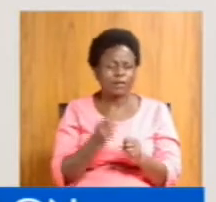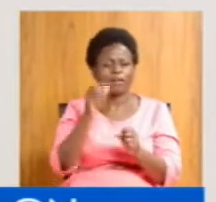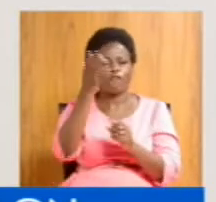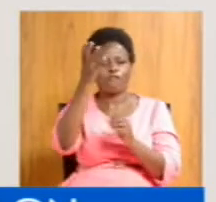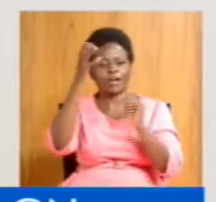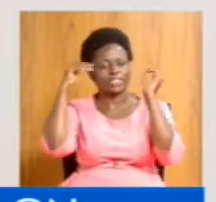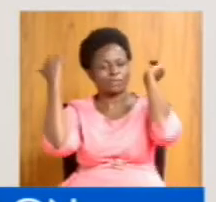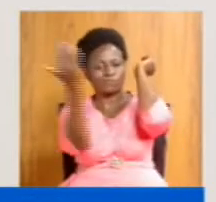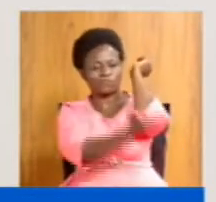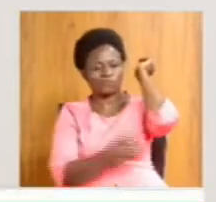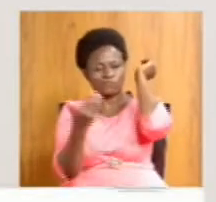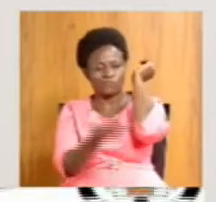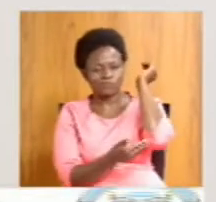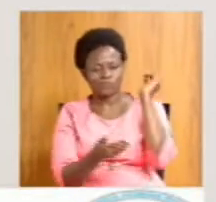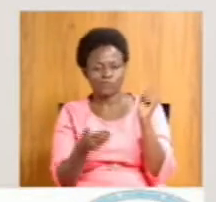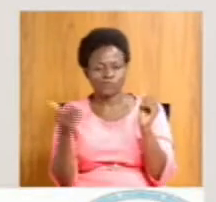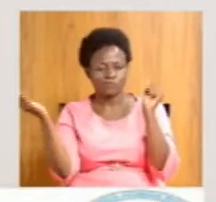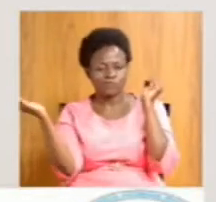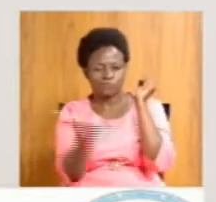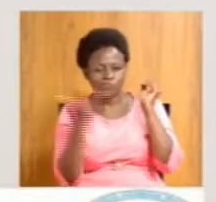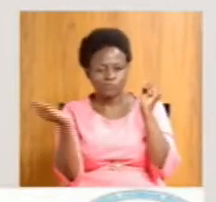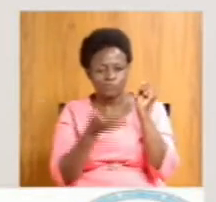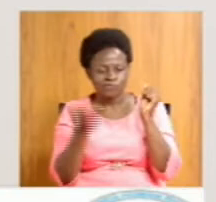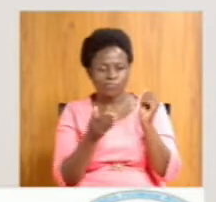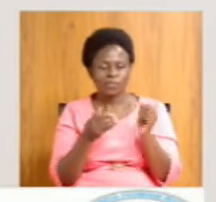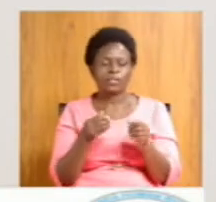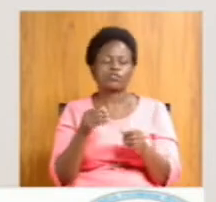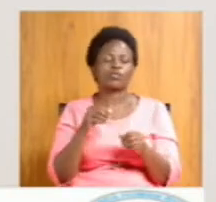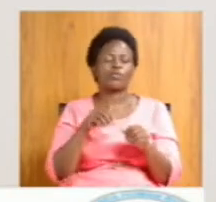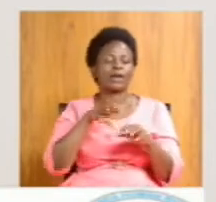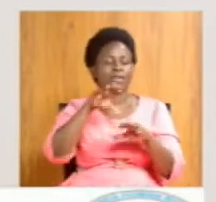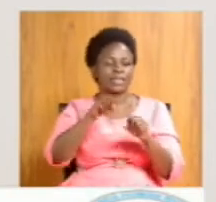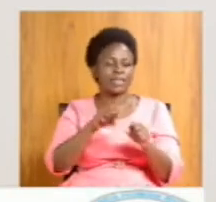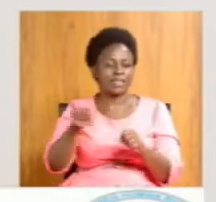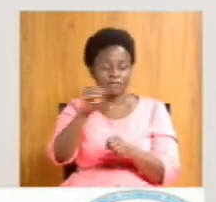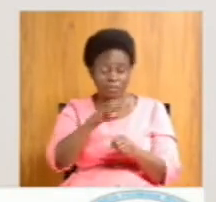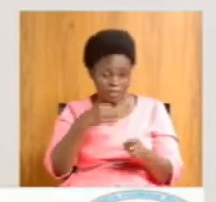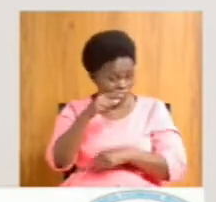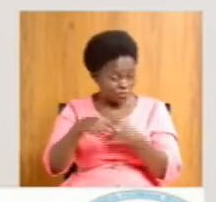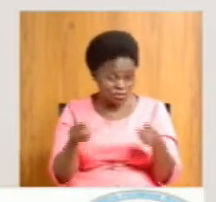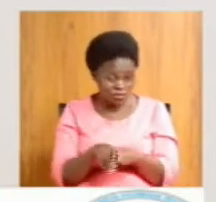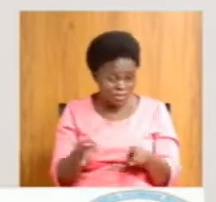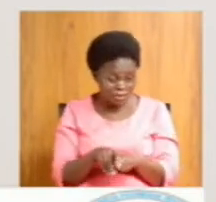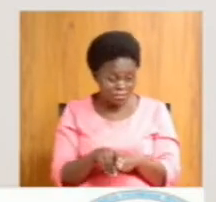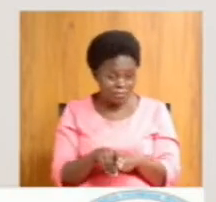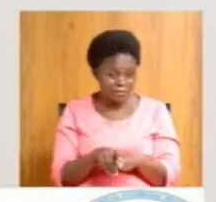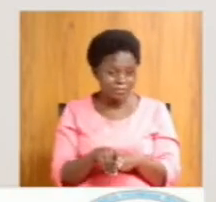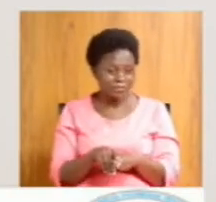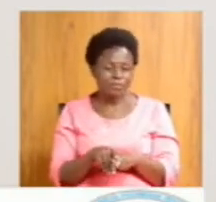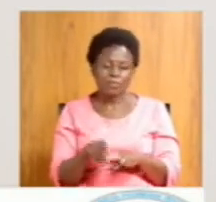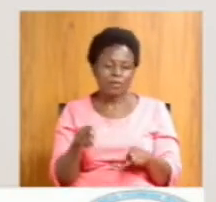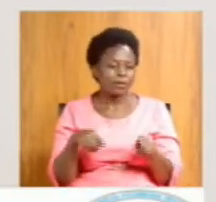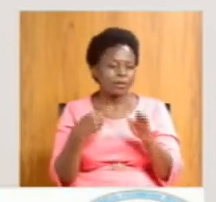it means we are making an affront on our environment and when we continue like that I think we